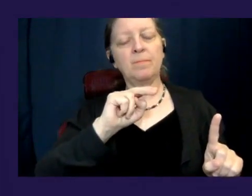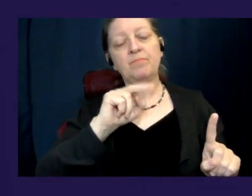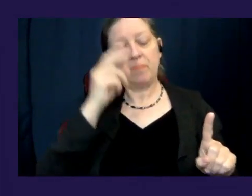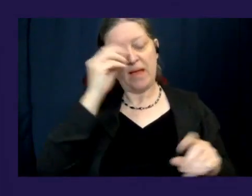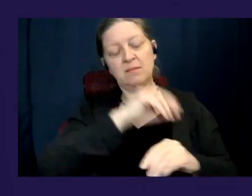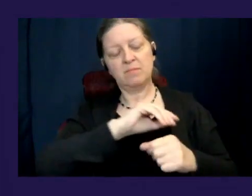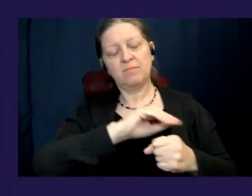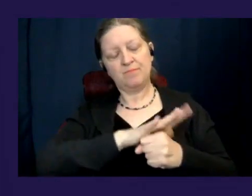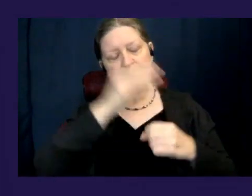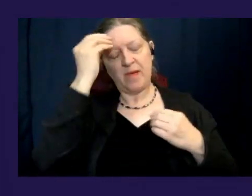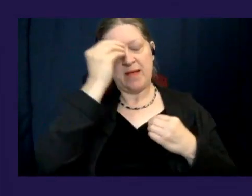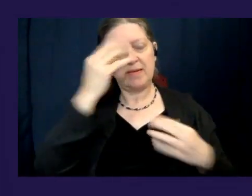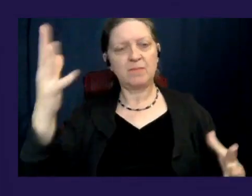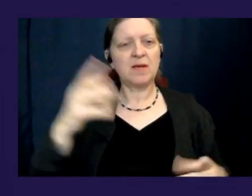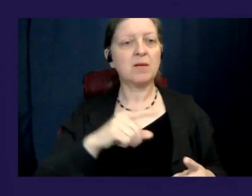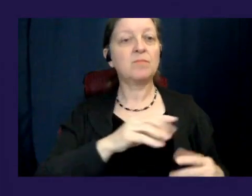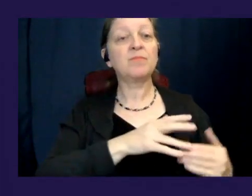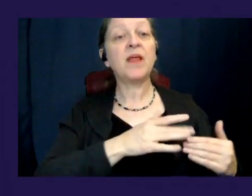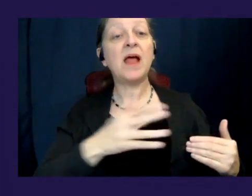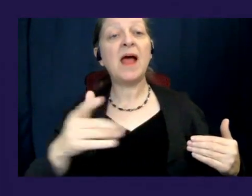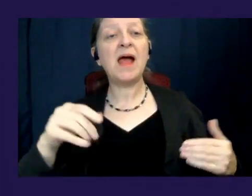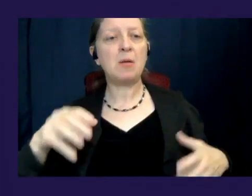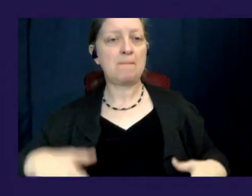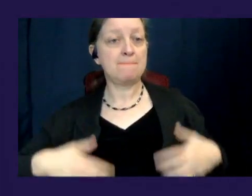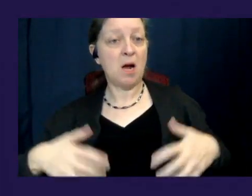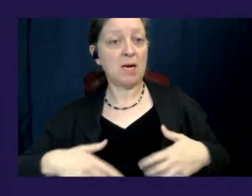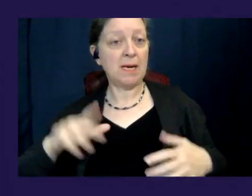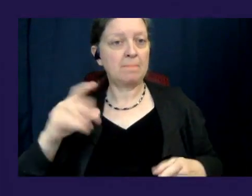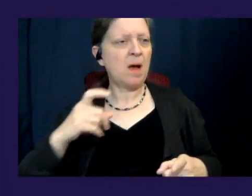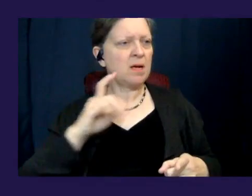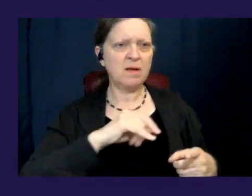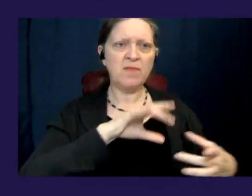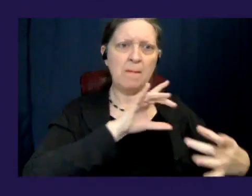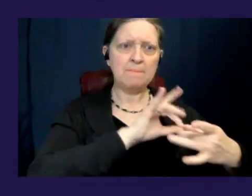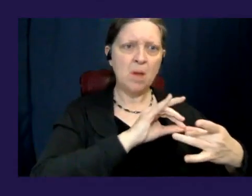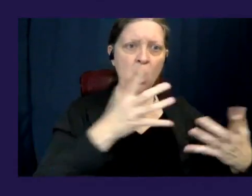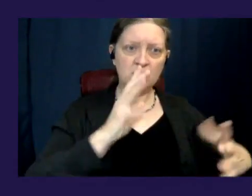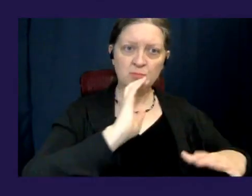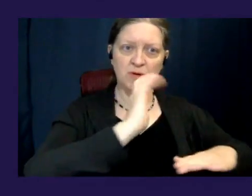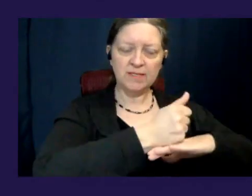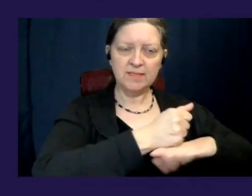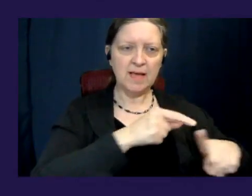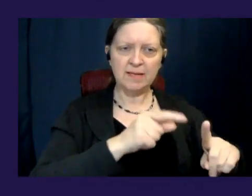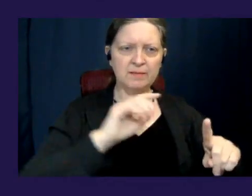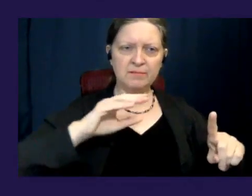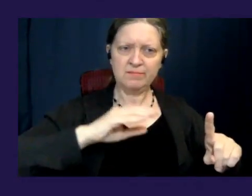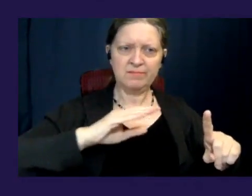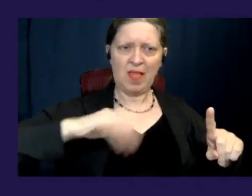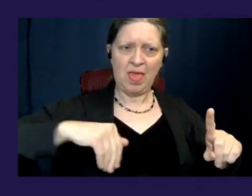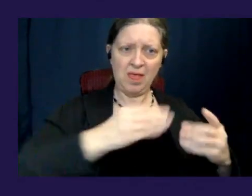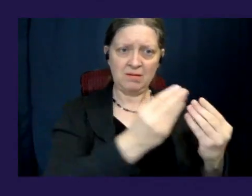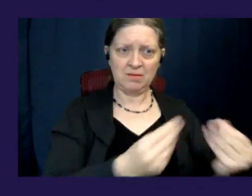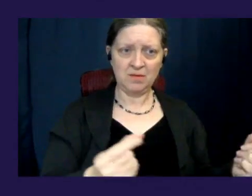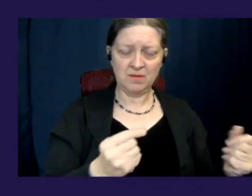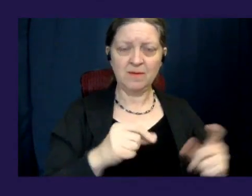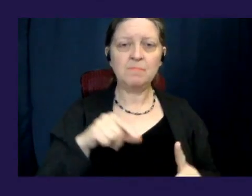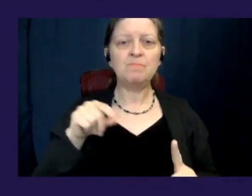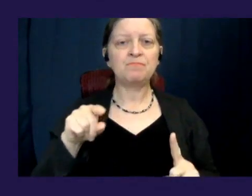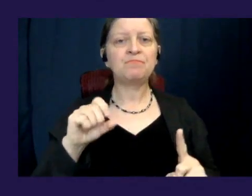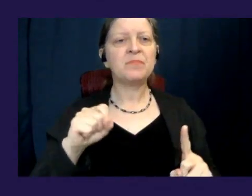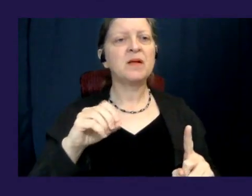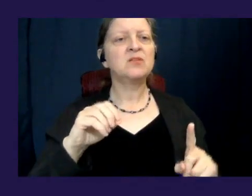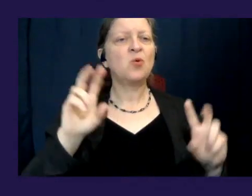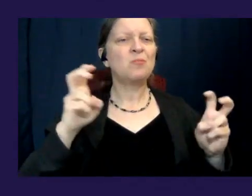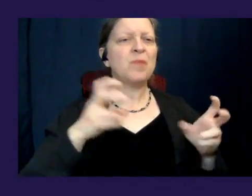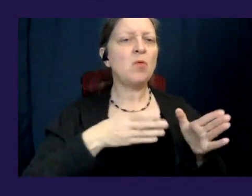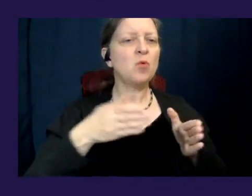So during monkeypox, those discussions were the roadways were there. So